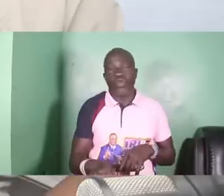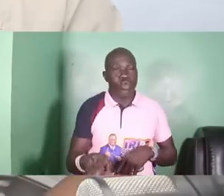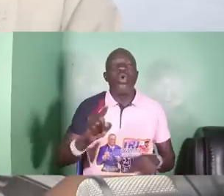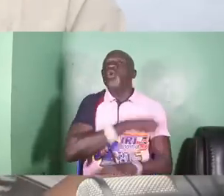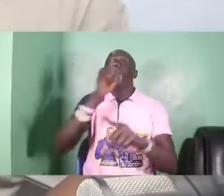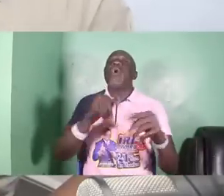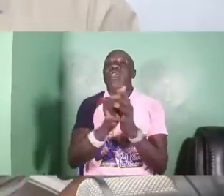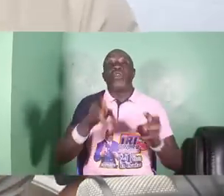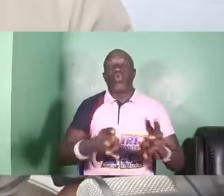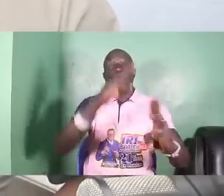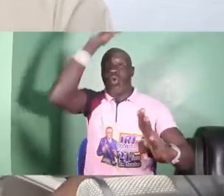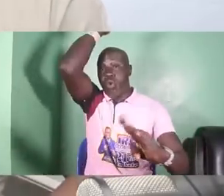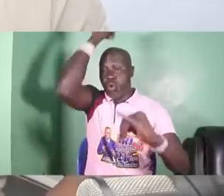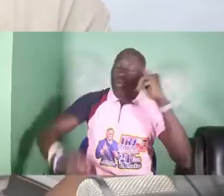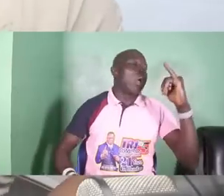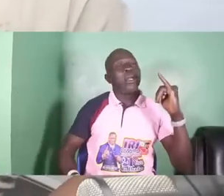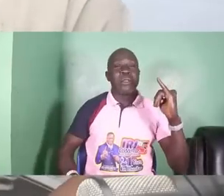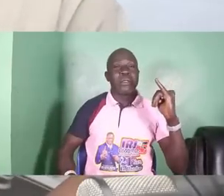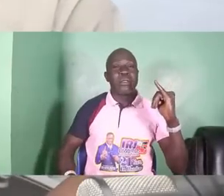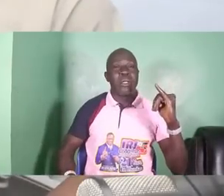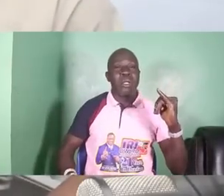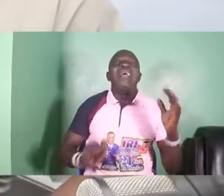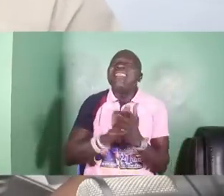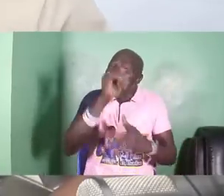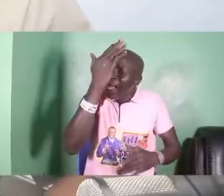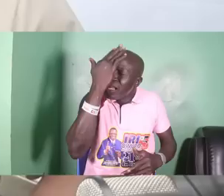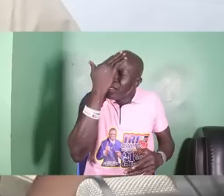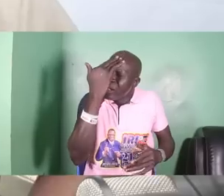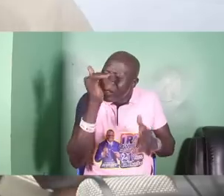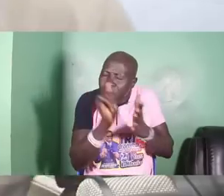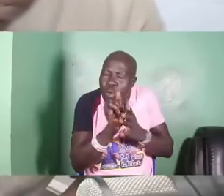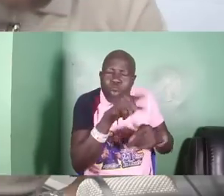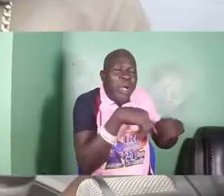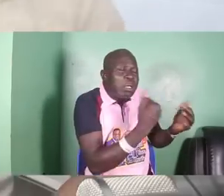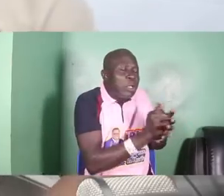help. When you lost it. Oh, that was the condition Peter was that